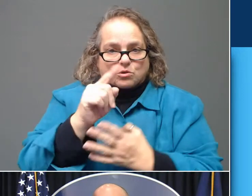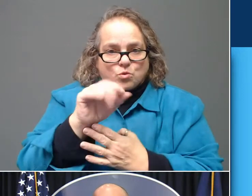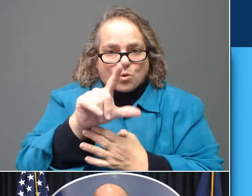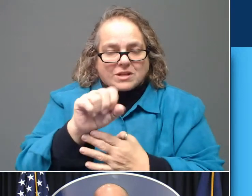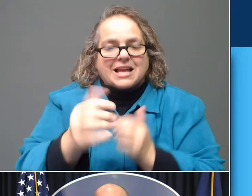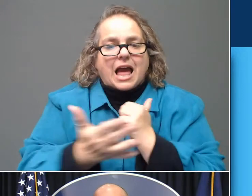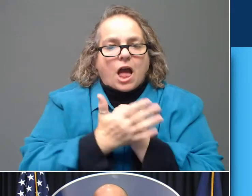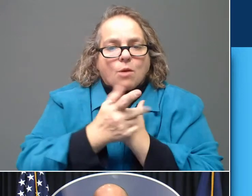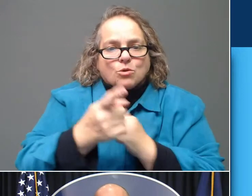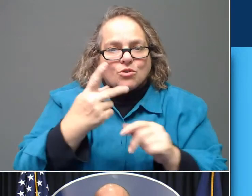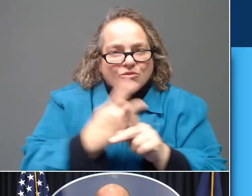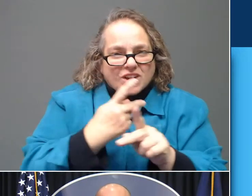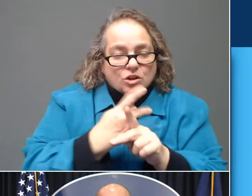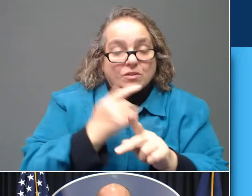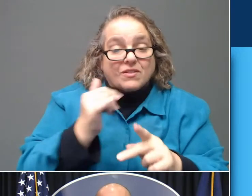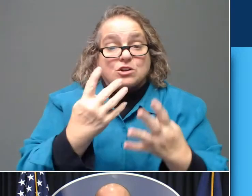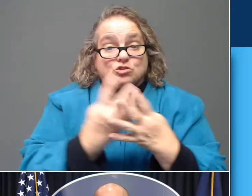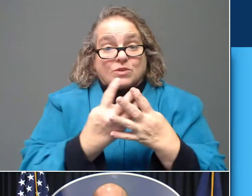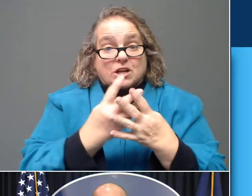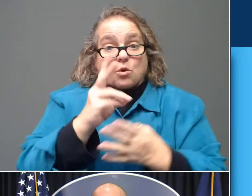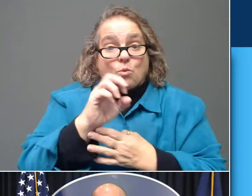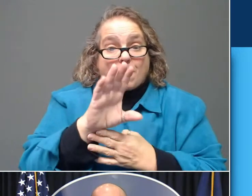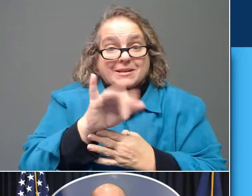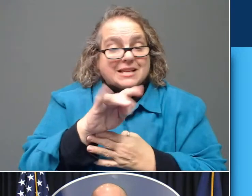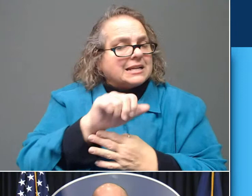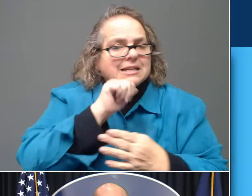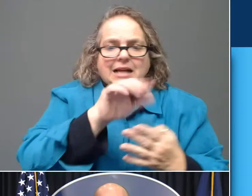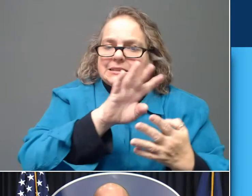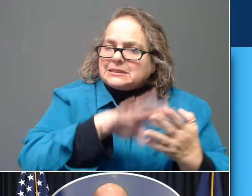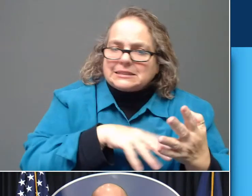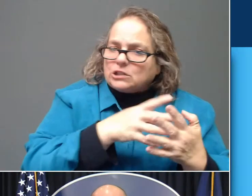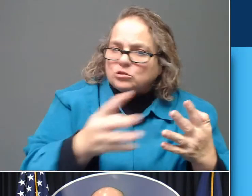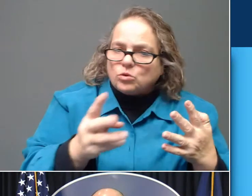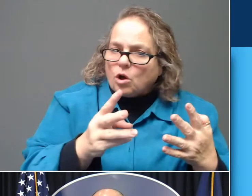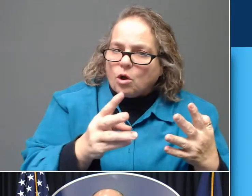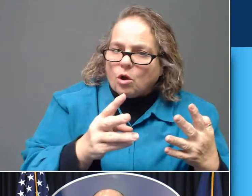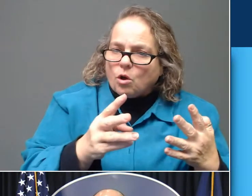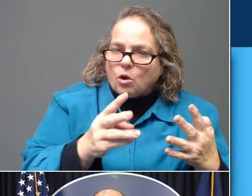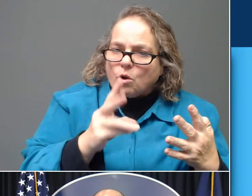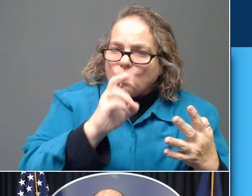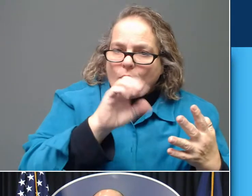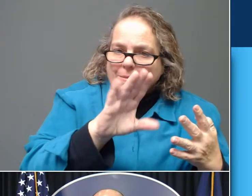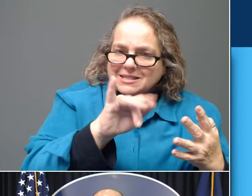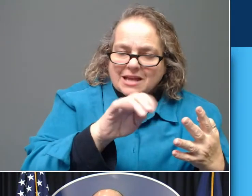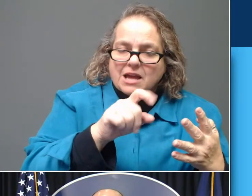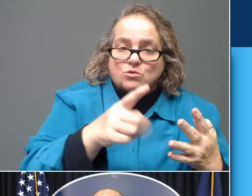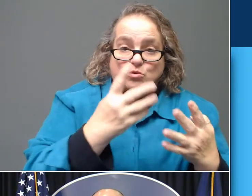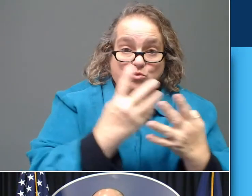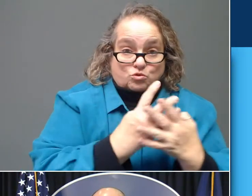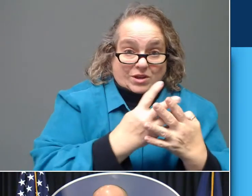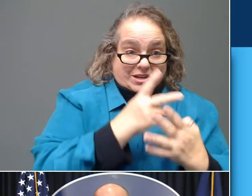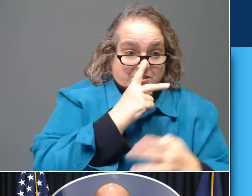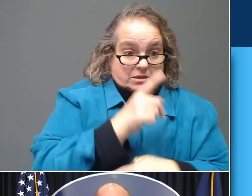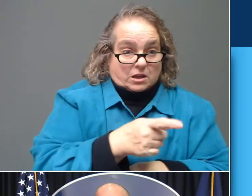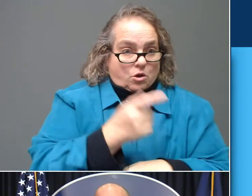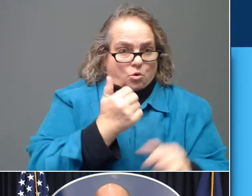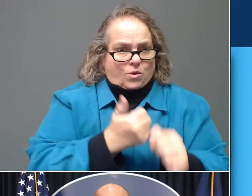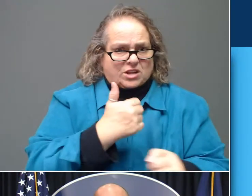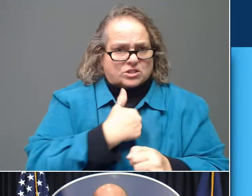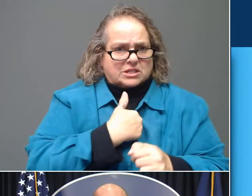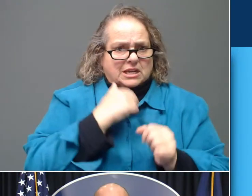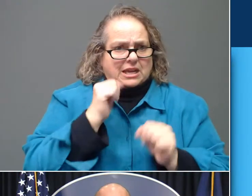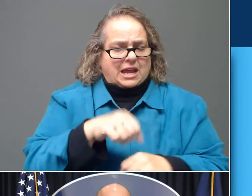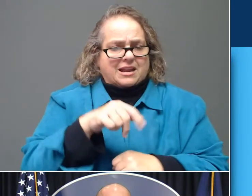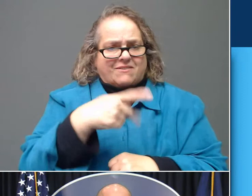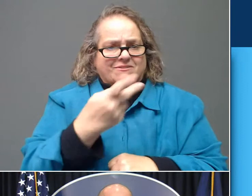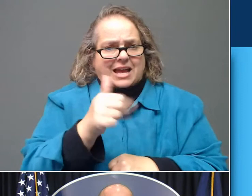screening website is not the scheduling website itself. It'll help you find out which phase you are in. They are not wait